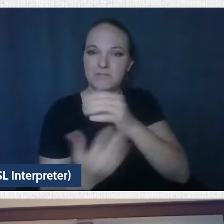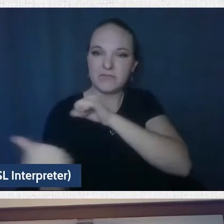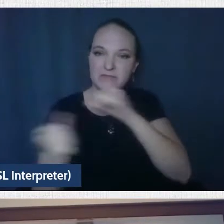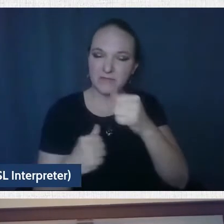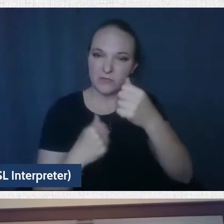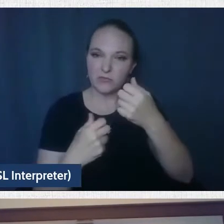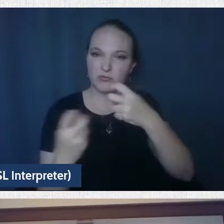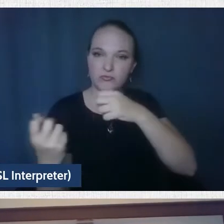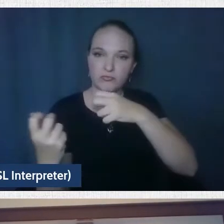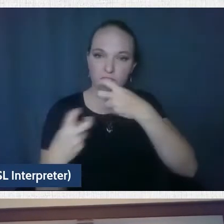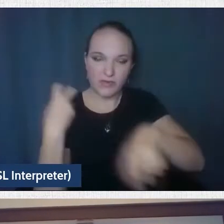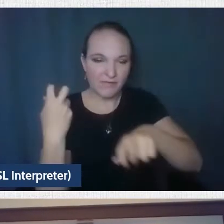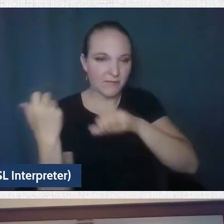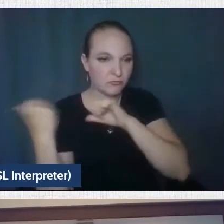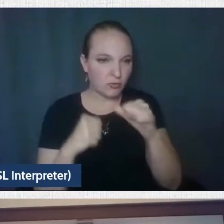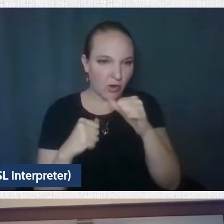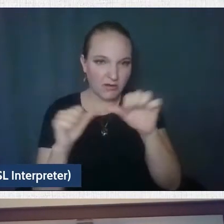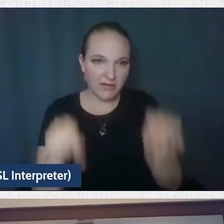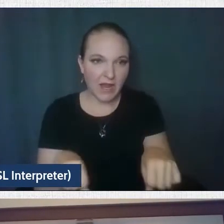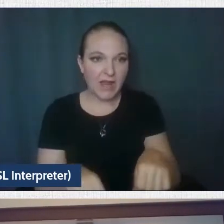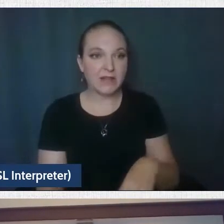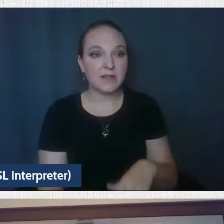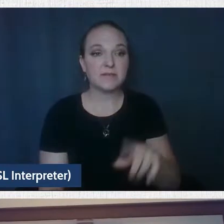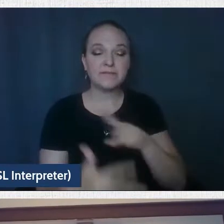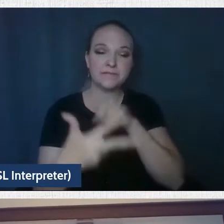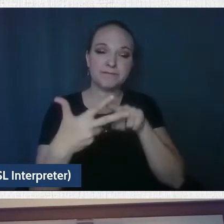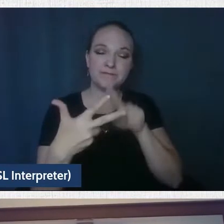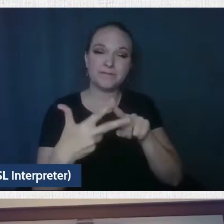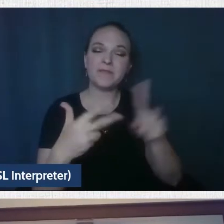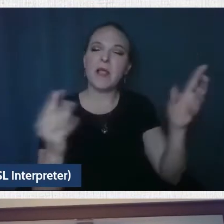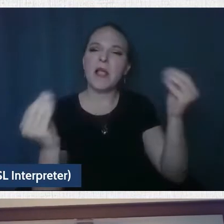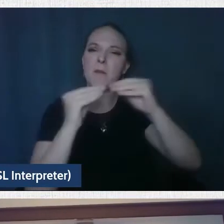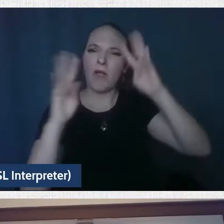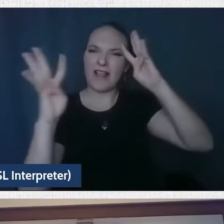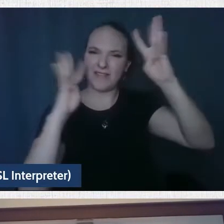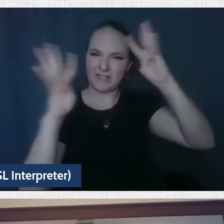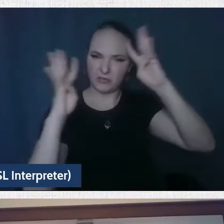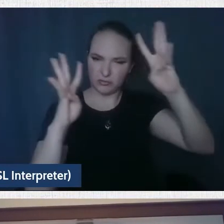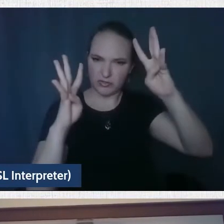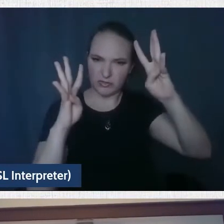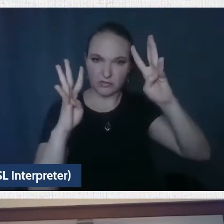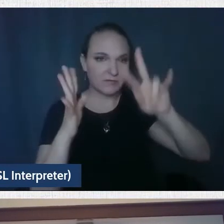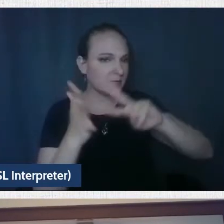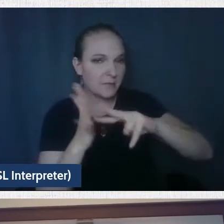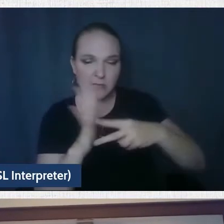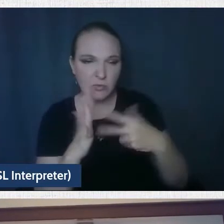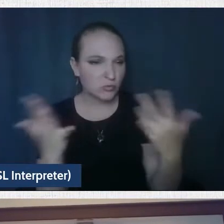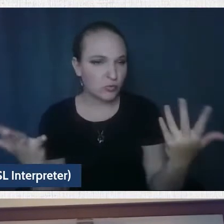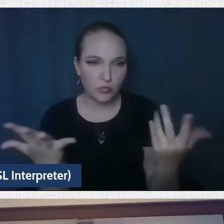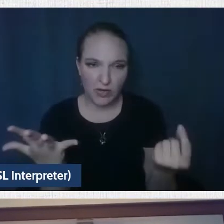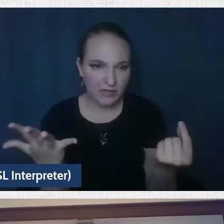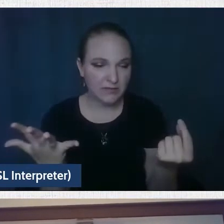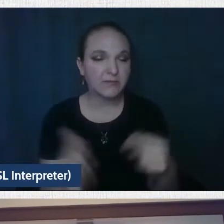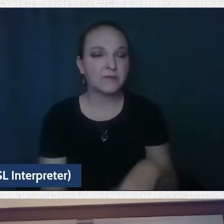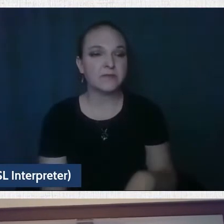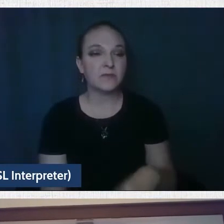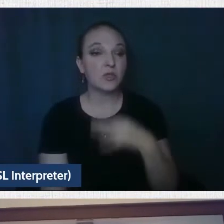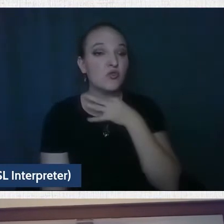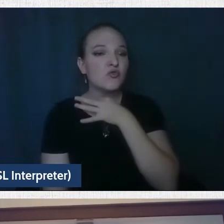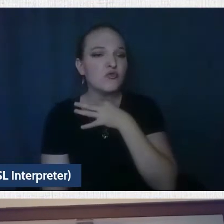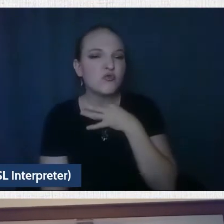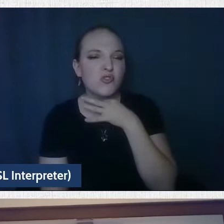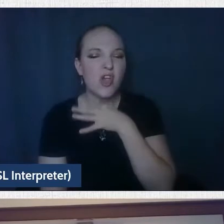forefront of engineering education innovations. So what we're really talking about there is, you know,